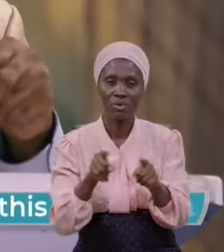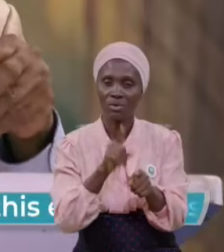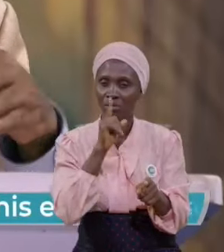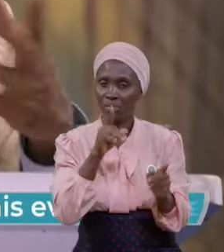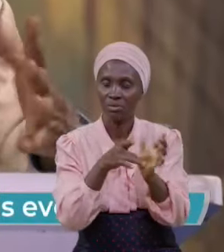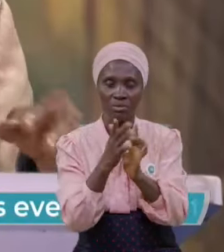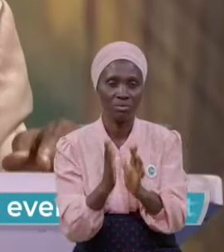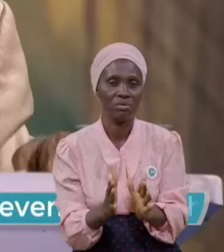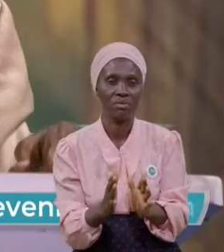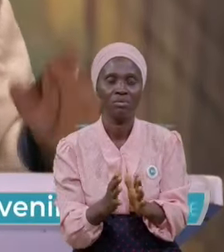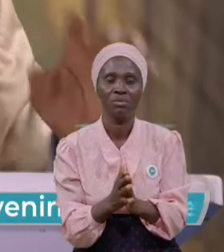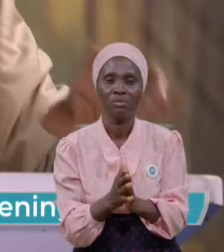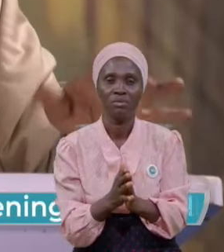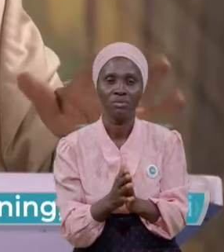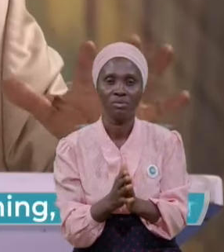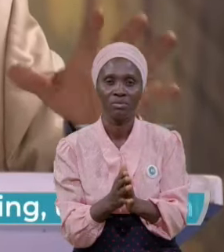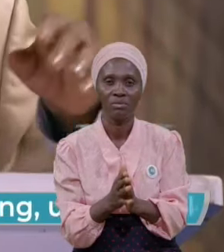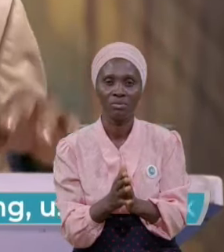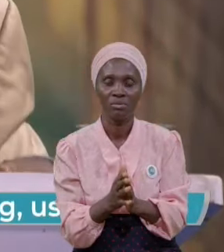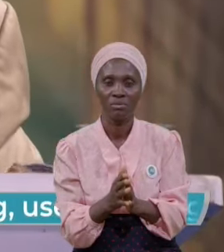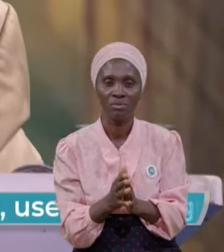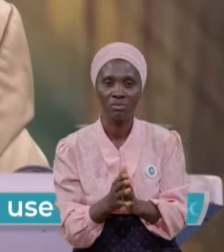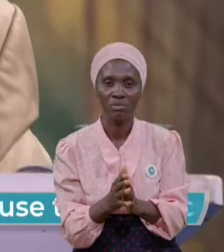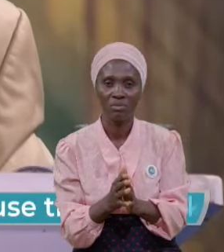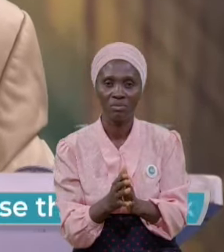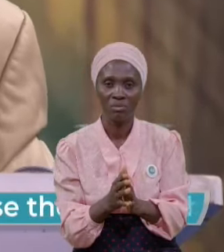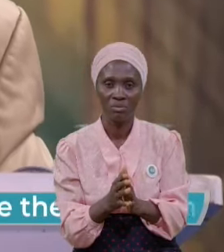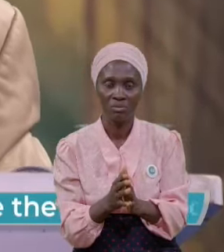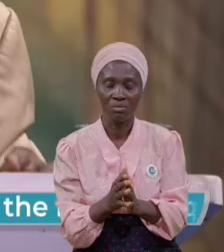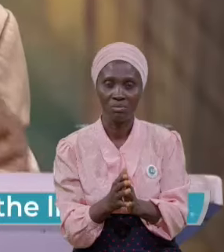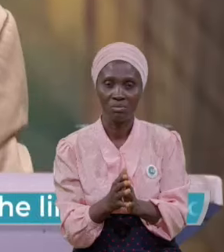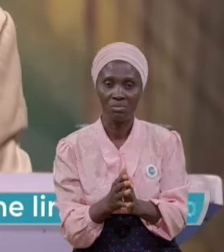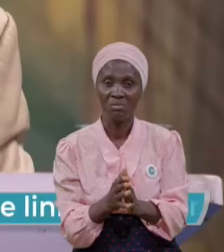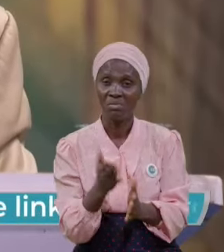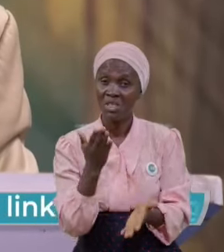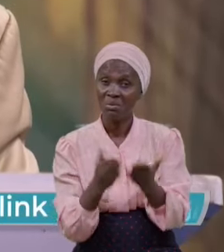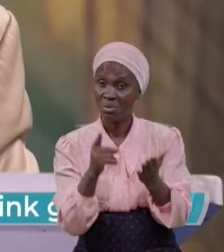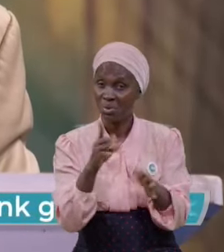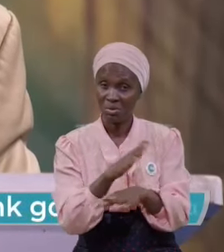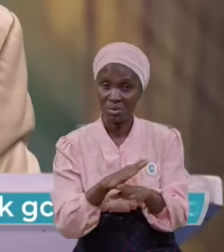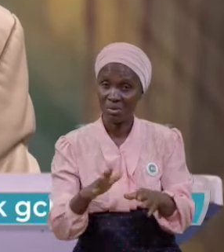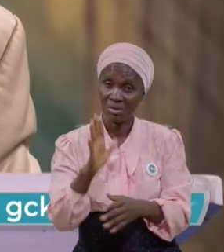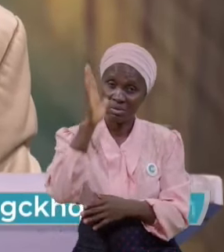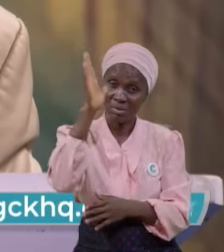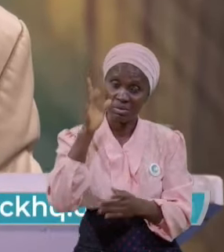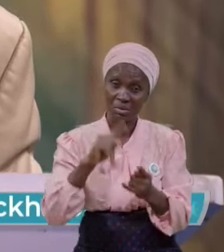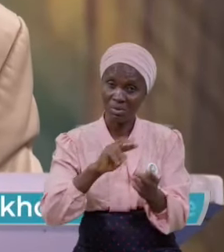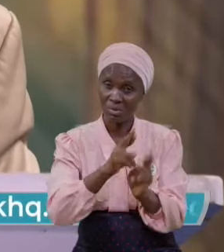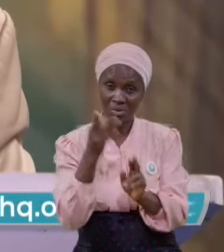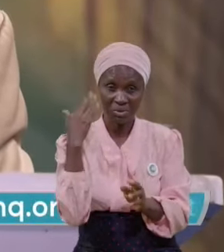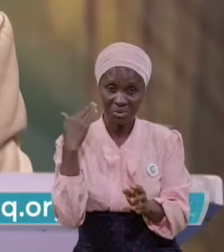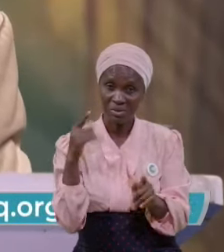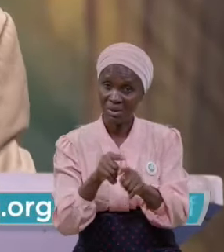a Christian, you are all together, why not consecrate and say, Lord, I don't want to continue living in